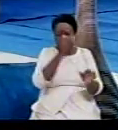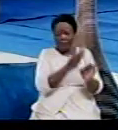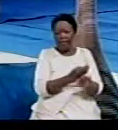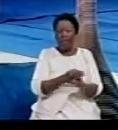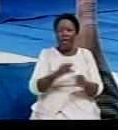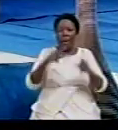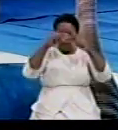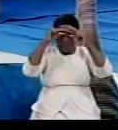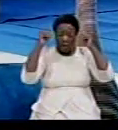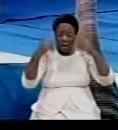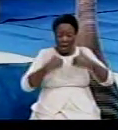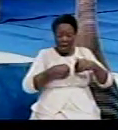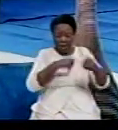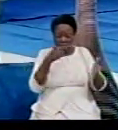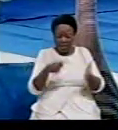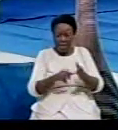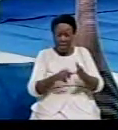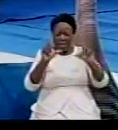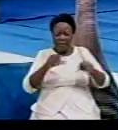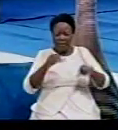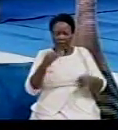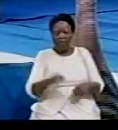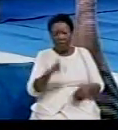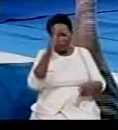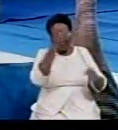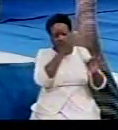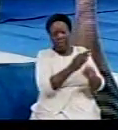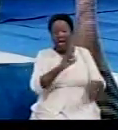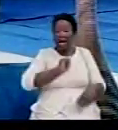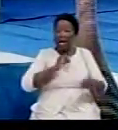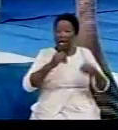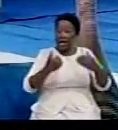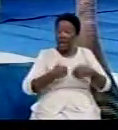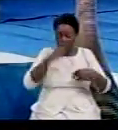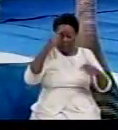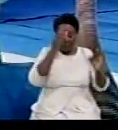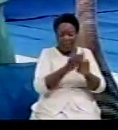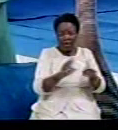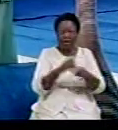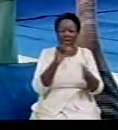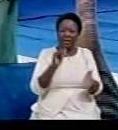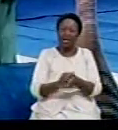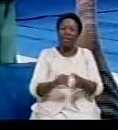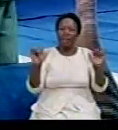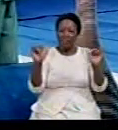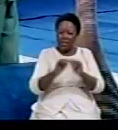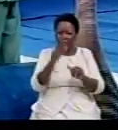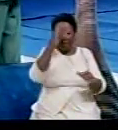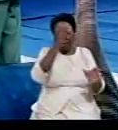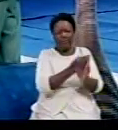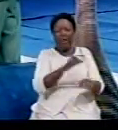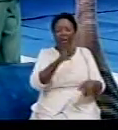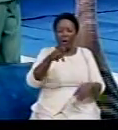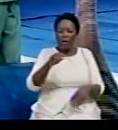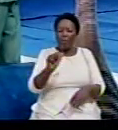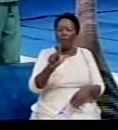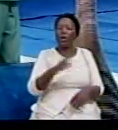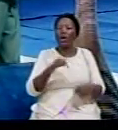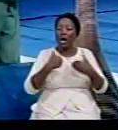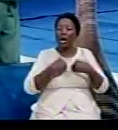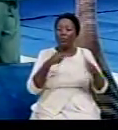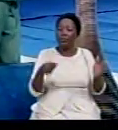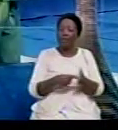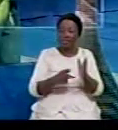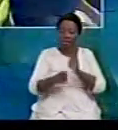kind of faith. I have faith like that. Similar faith. Paul the apostle had this kind